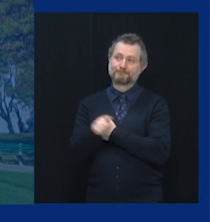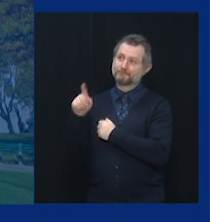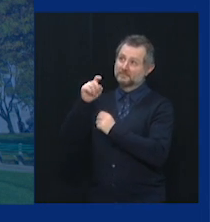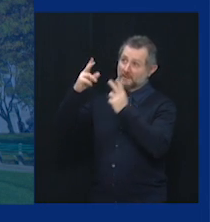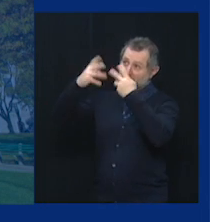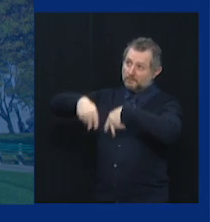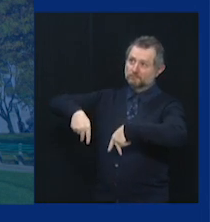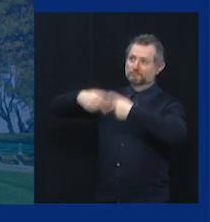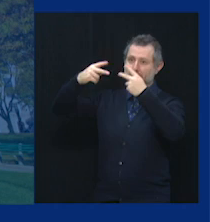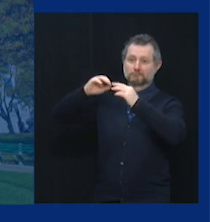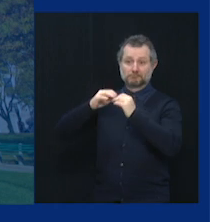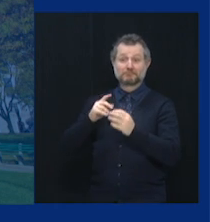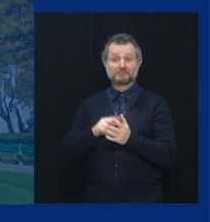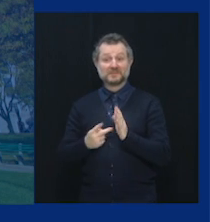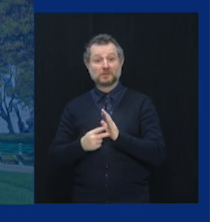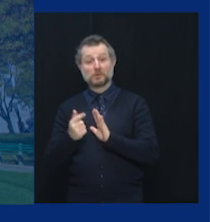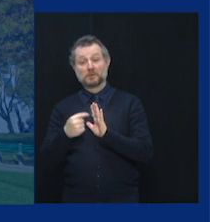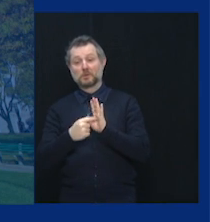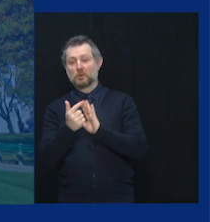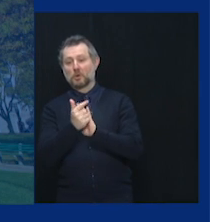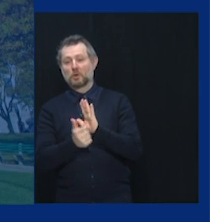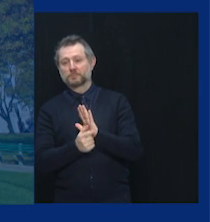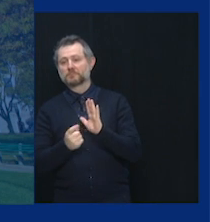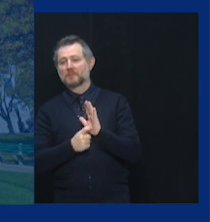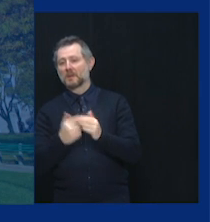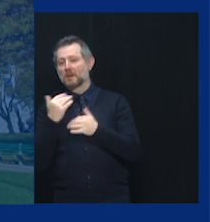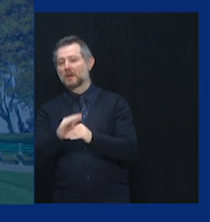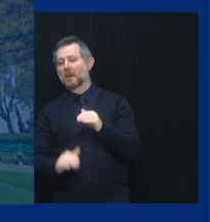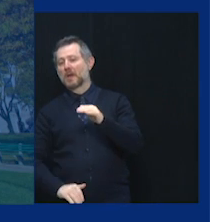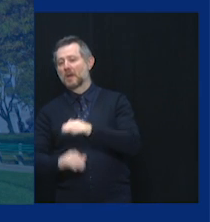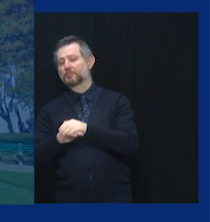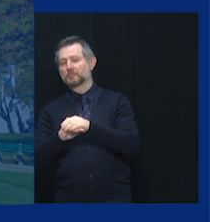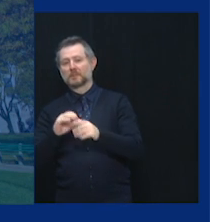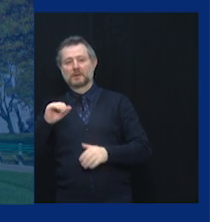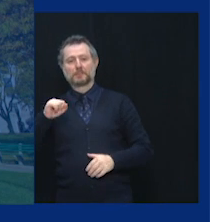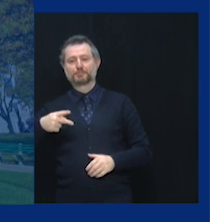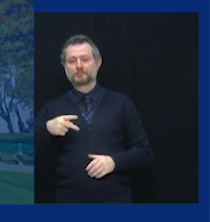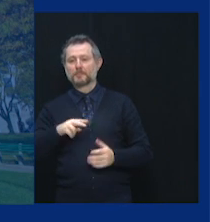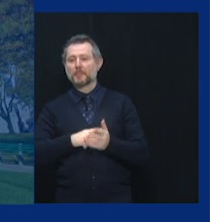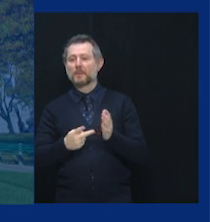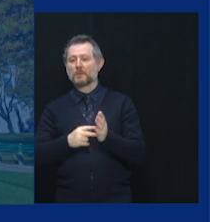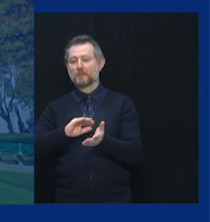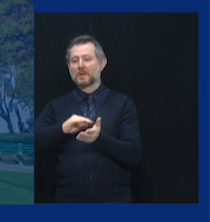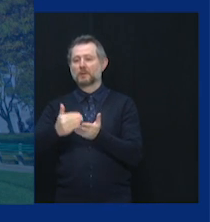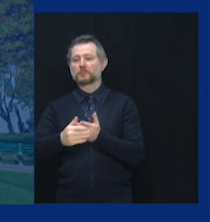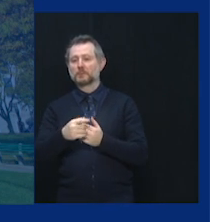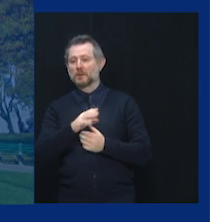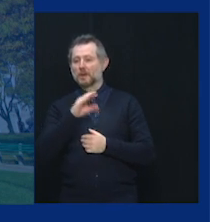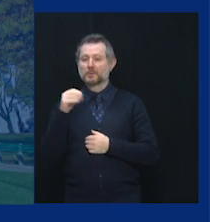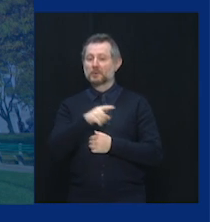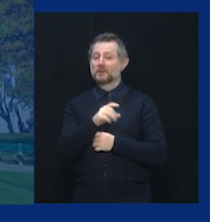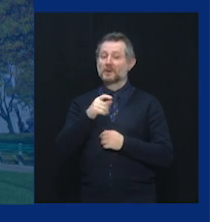In the law, they have caps on the amount a utility can be penalized.